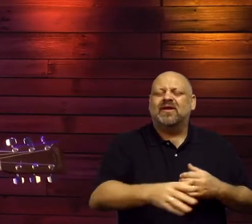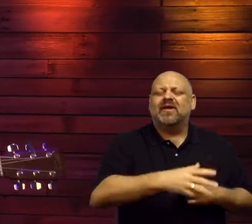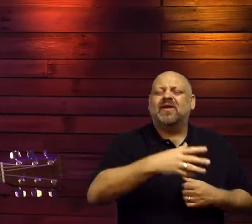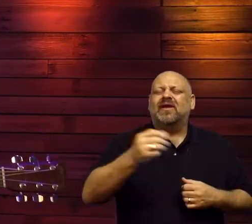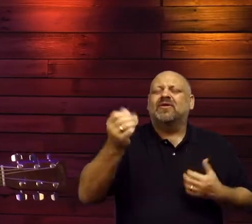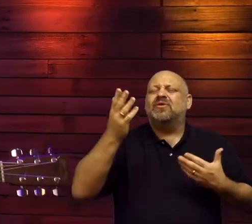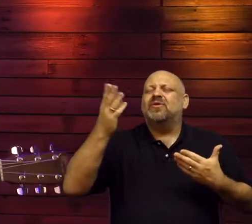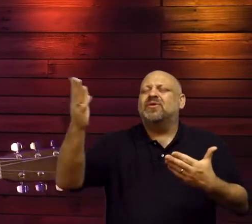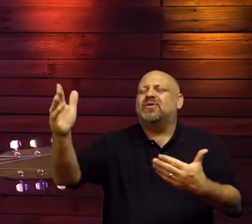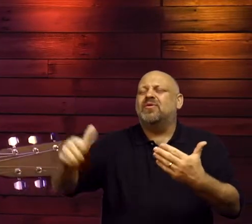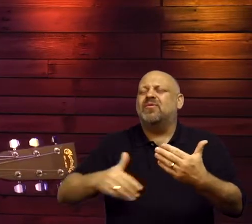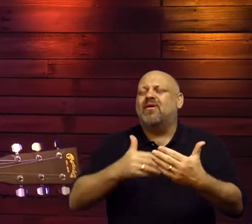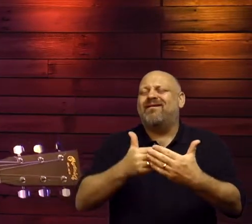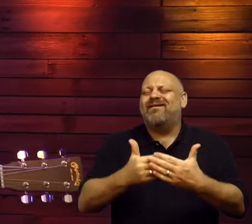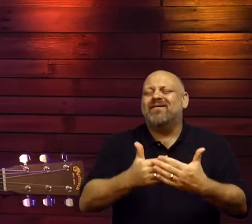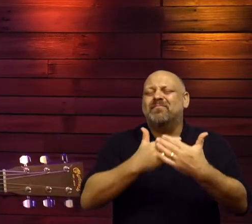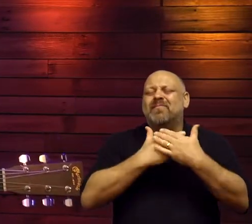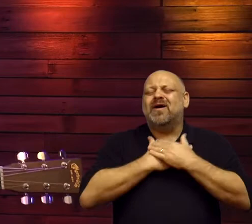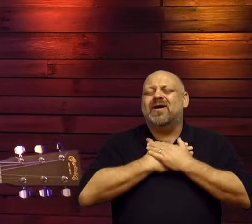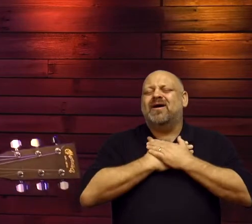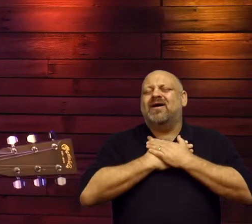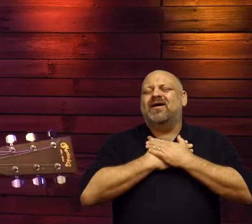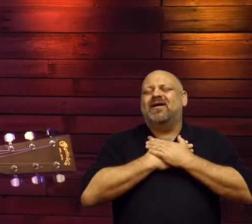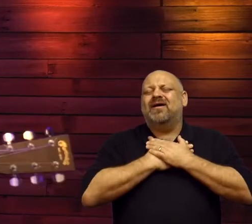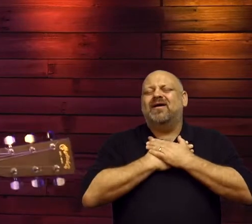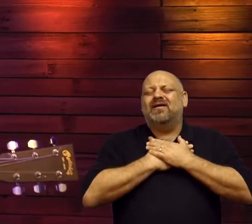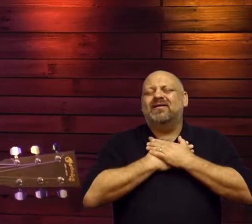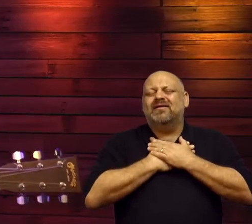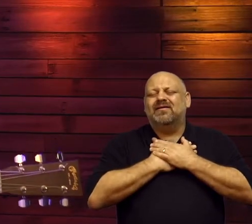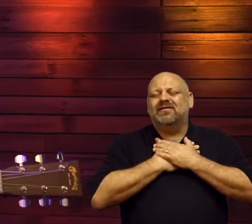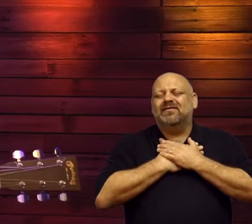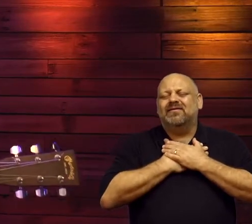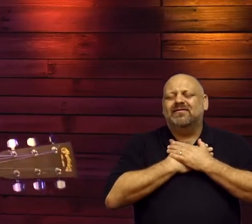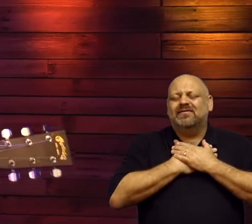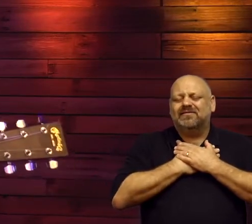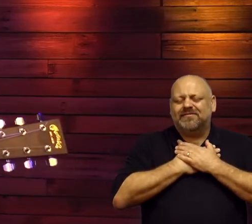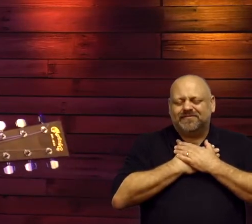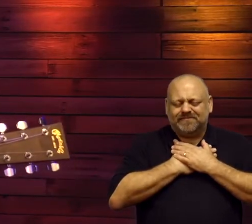yours and you are.